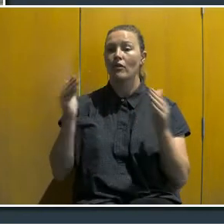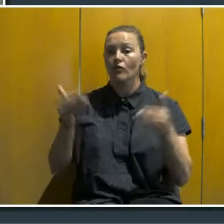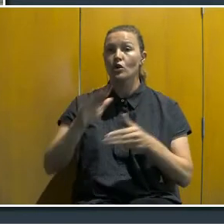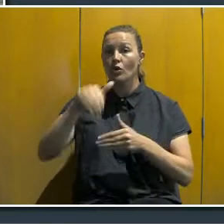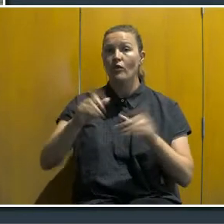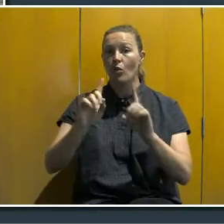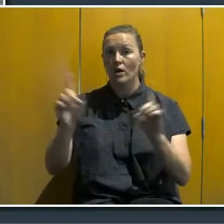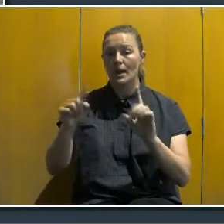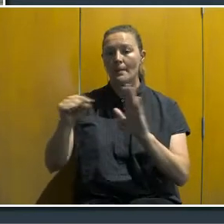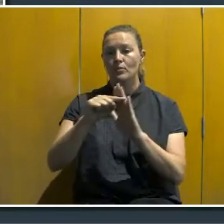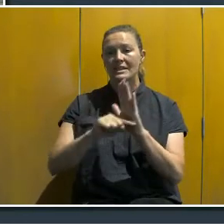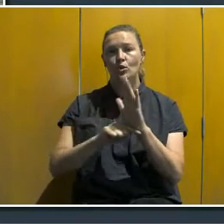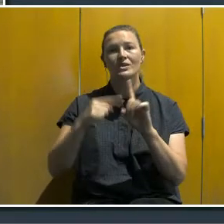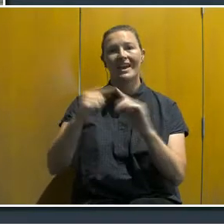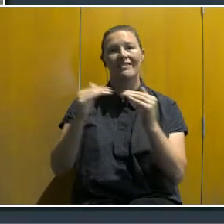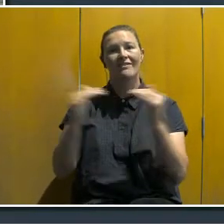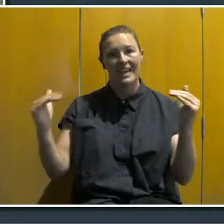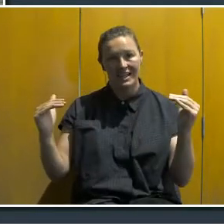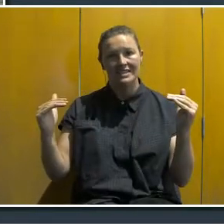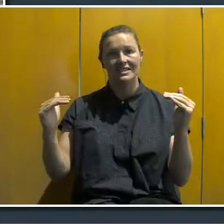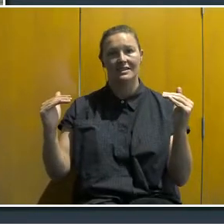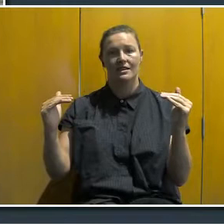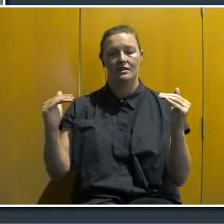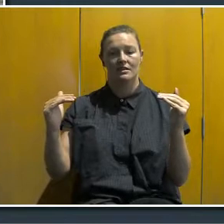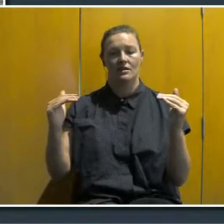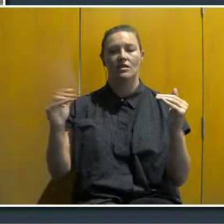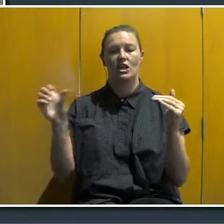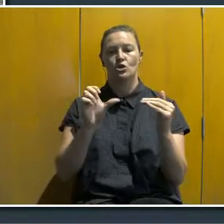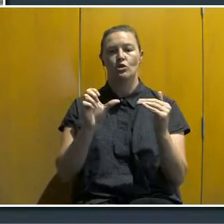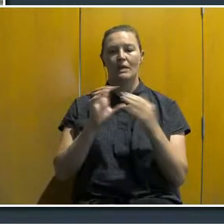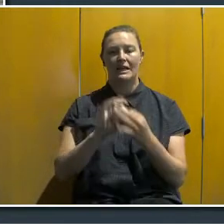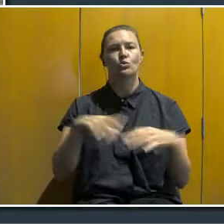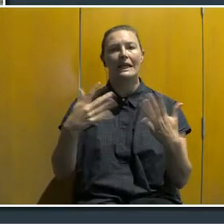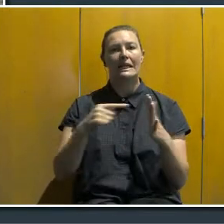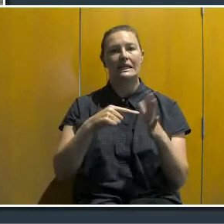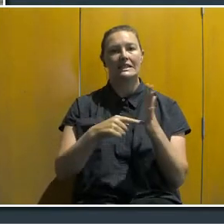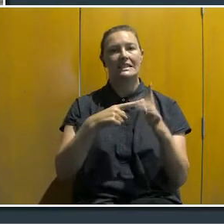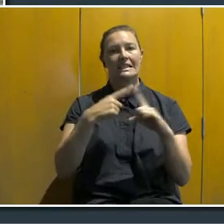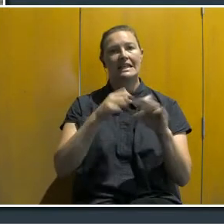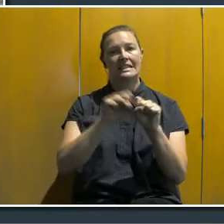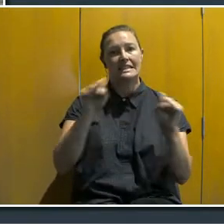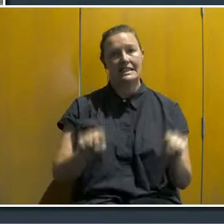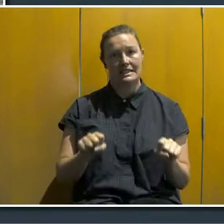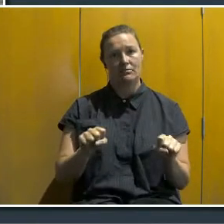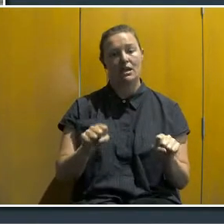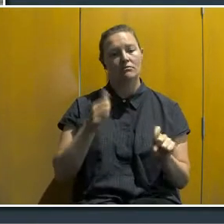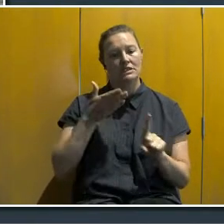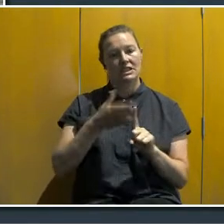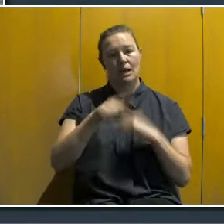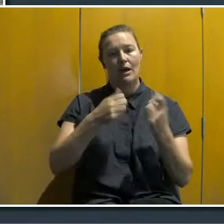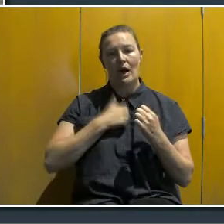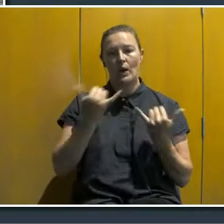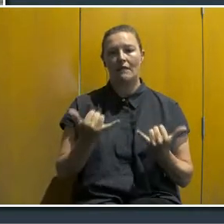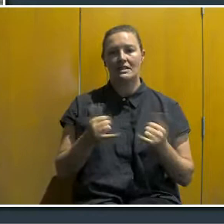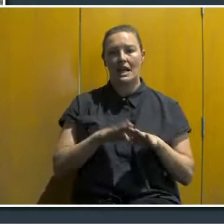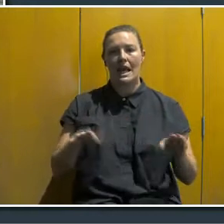on the principles and fairness that should underpin any taxation system, such as our current land-based value